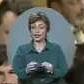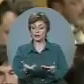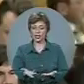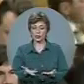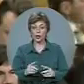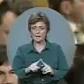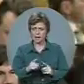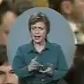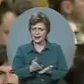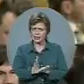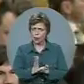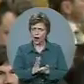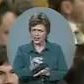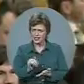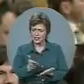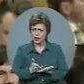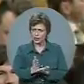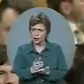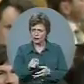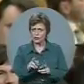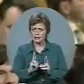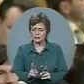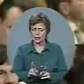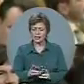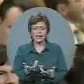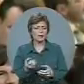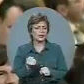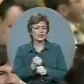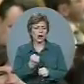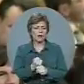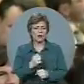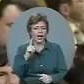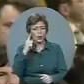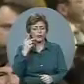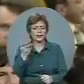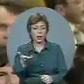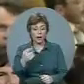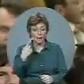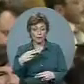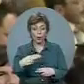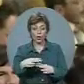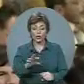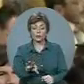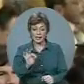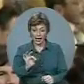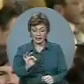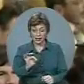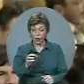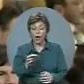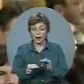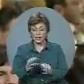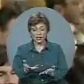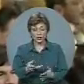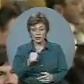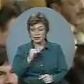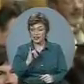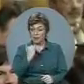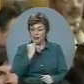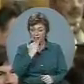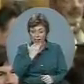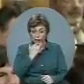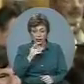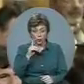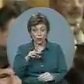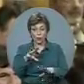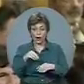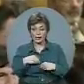do with judicial appointments is just dead wrong. When will the Prime Minister stop trying to undermine the